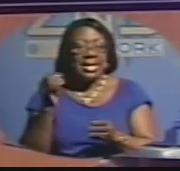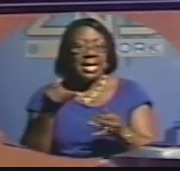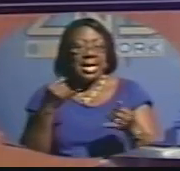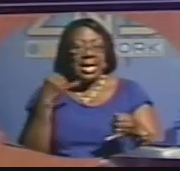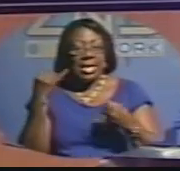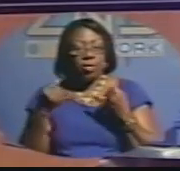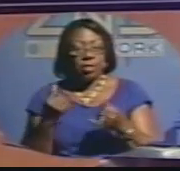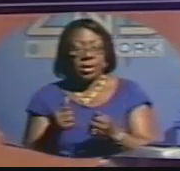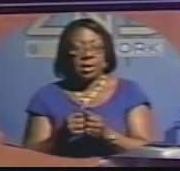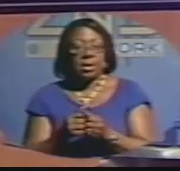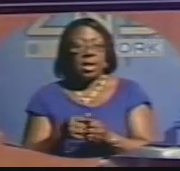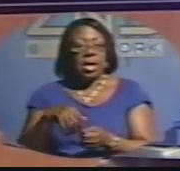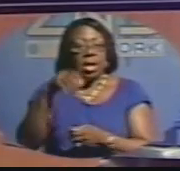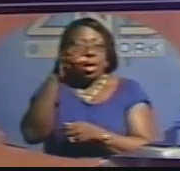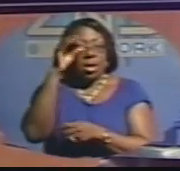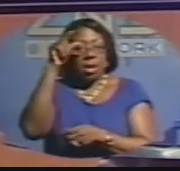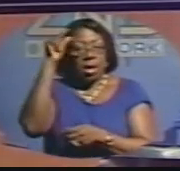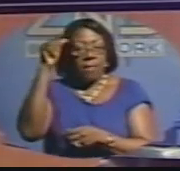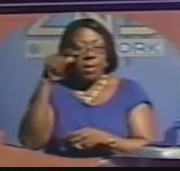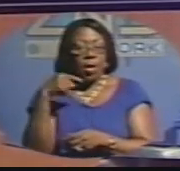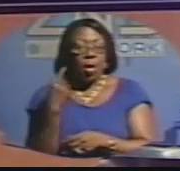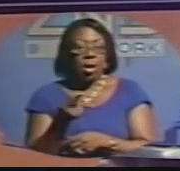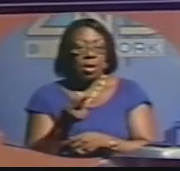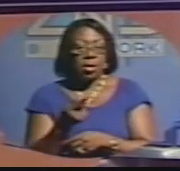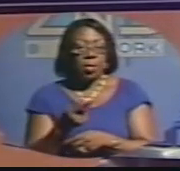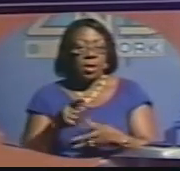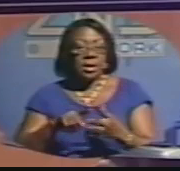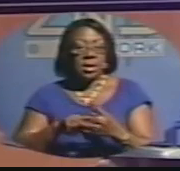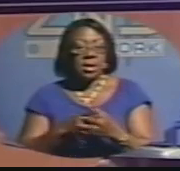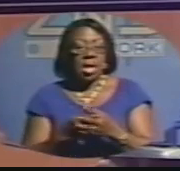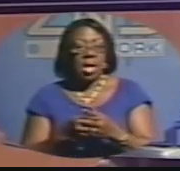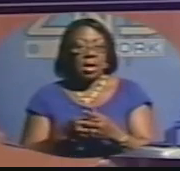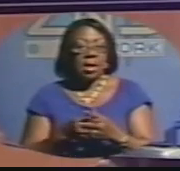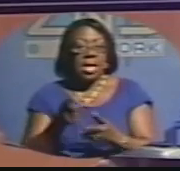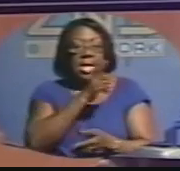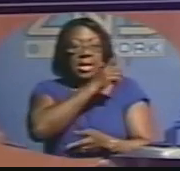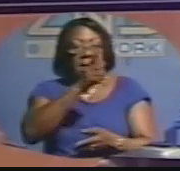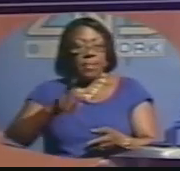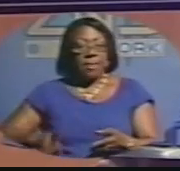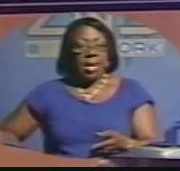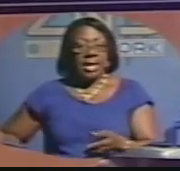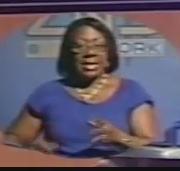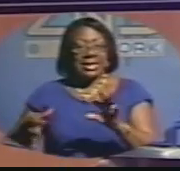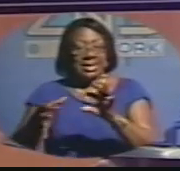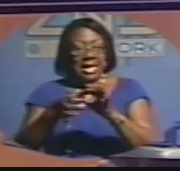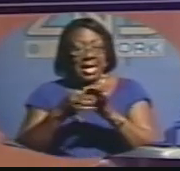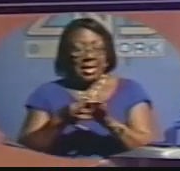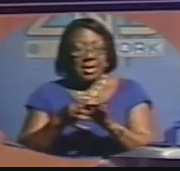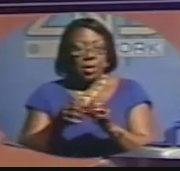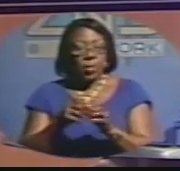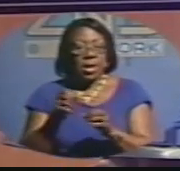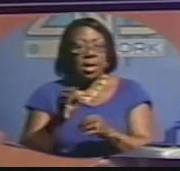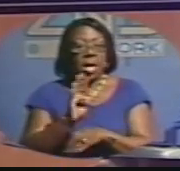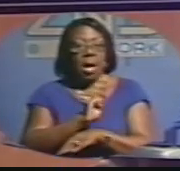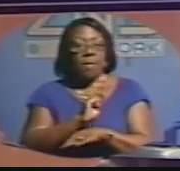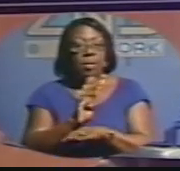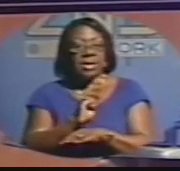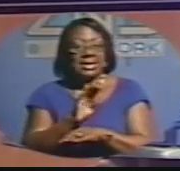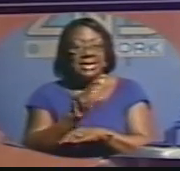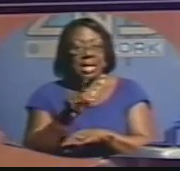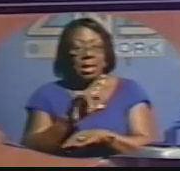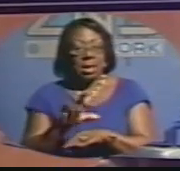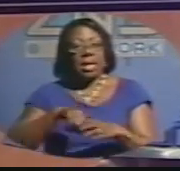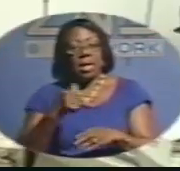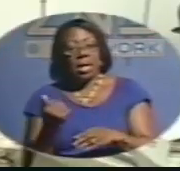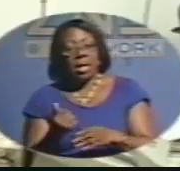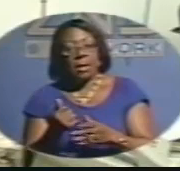The Christie administration also anticipates establishing diplomatic ties with Brazil, since 40% of our financial services business comes from